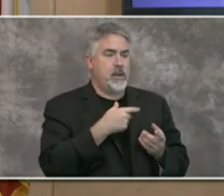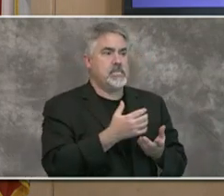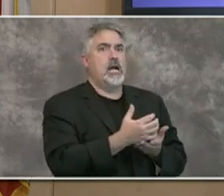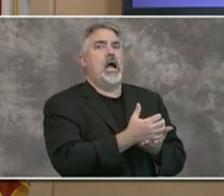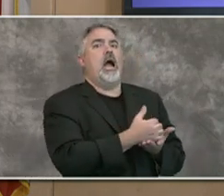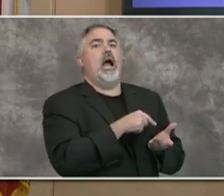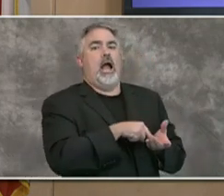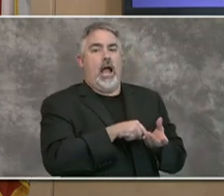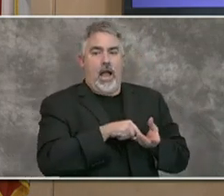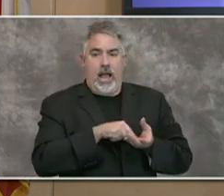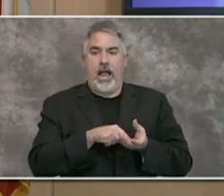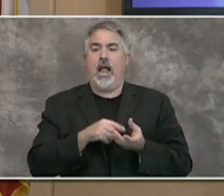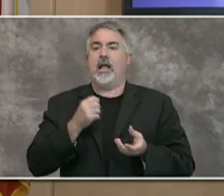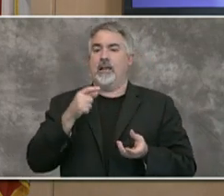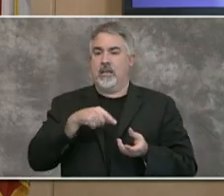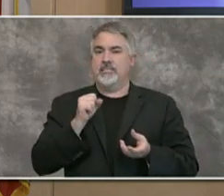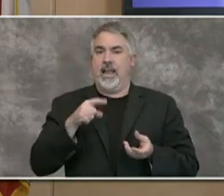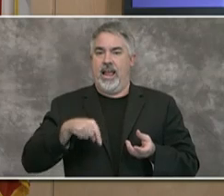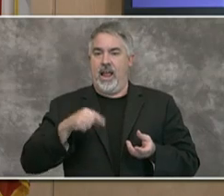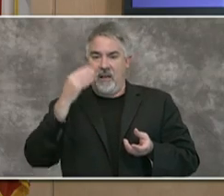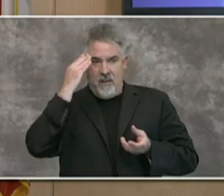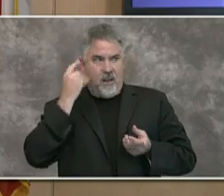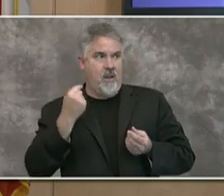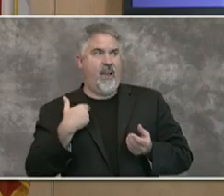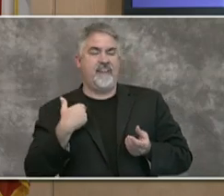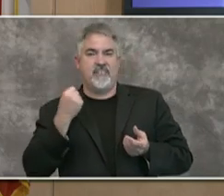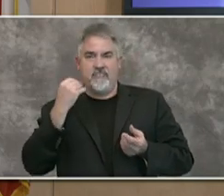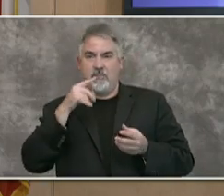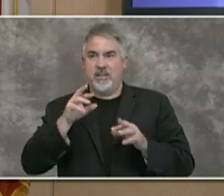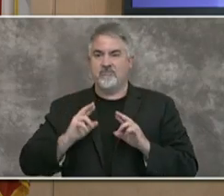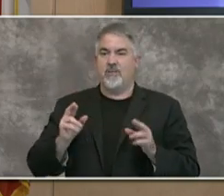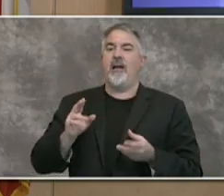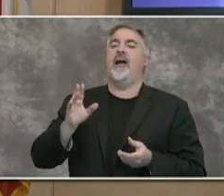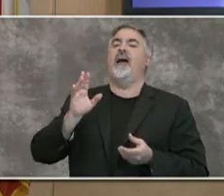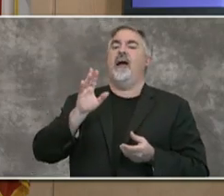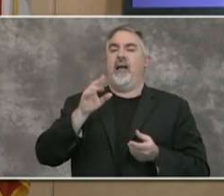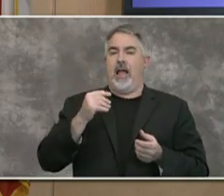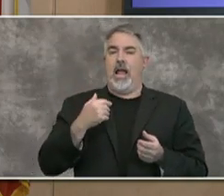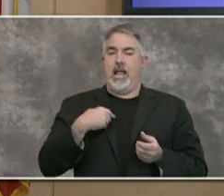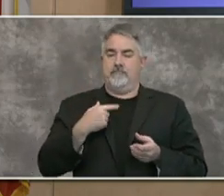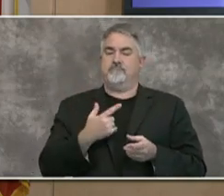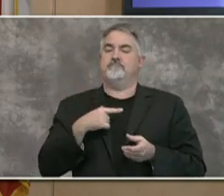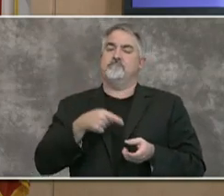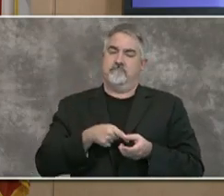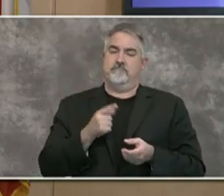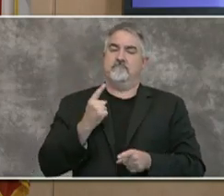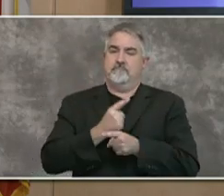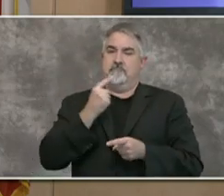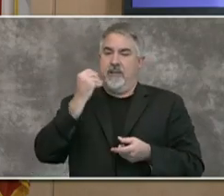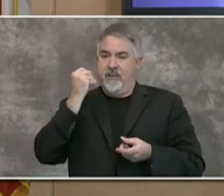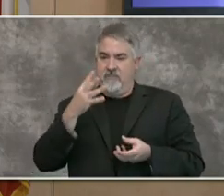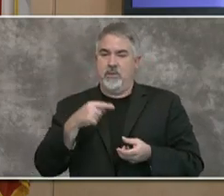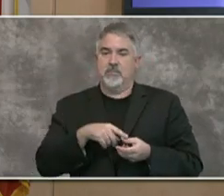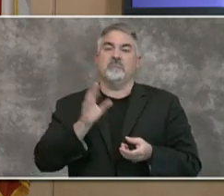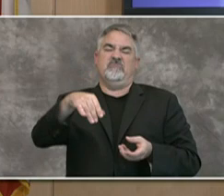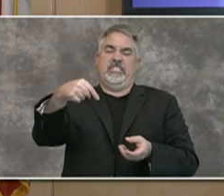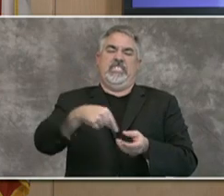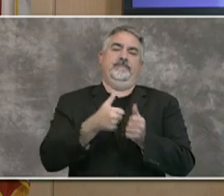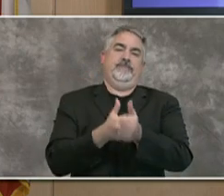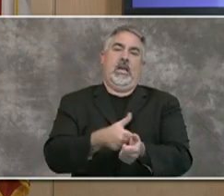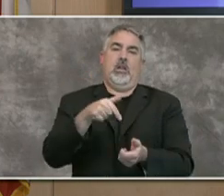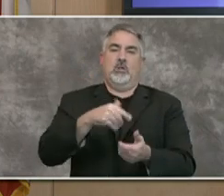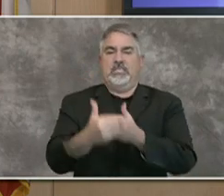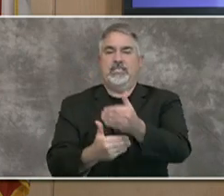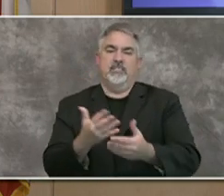San Diego, and that we think that it is giving us an accurate or semi-accurate guide of where we should go, we will